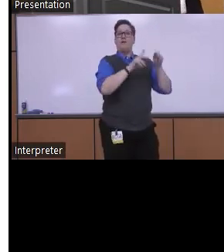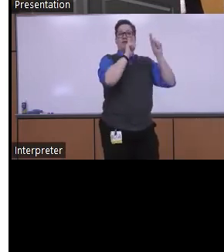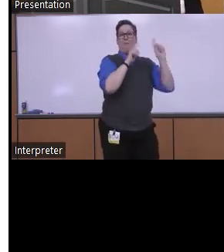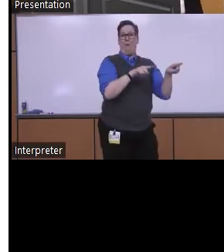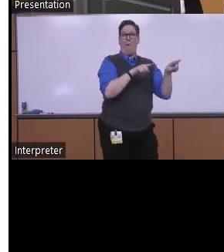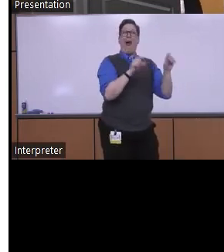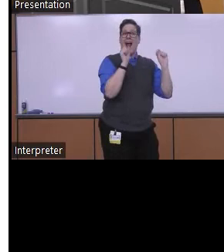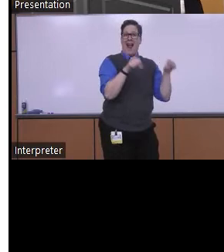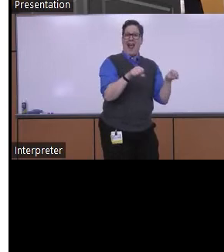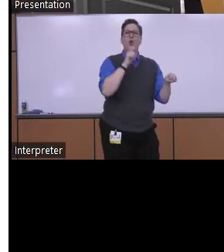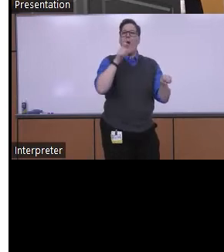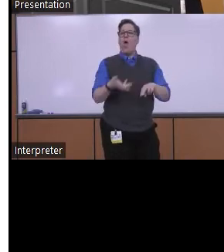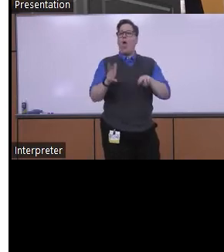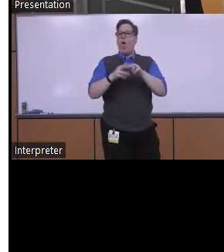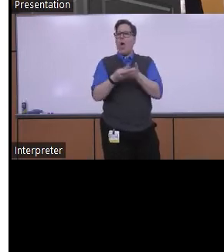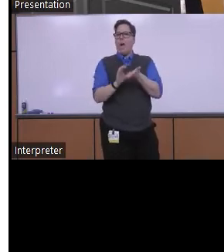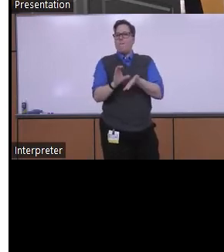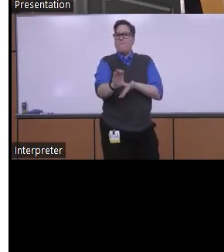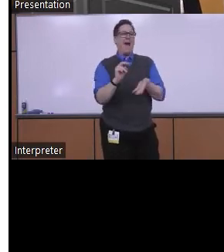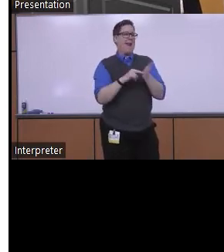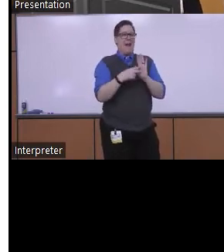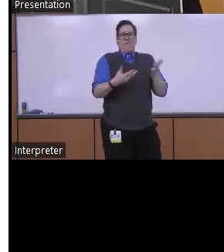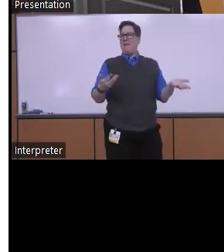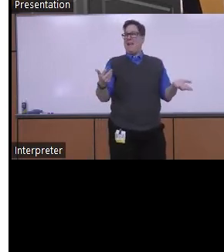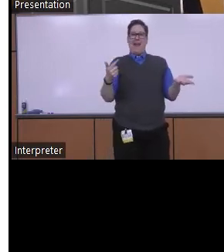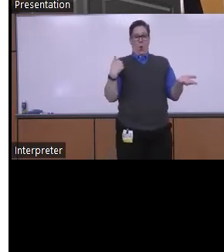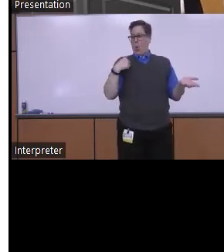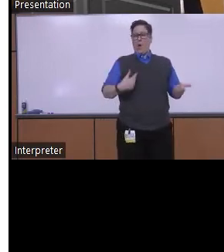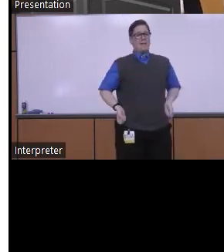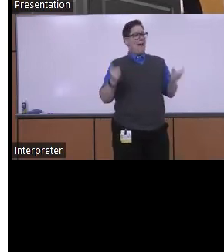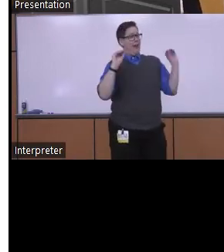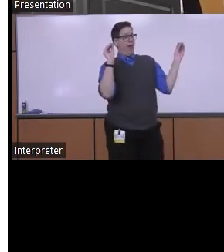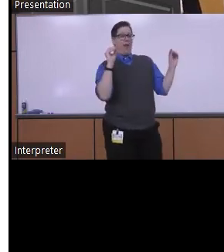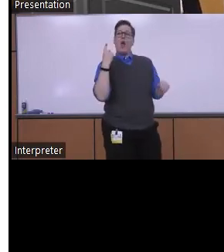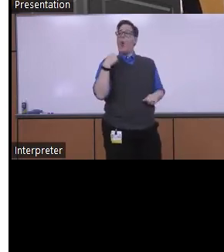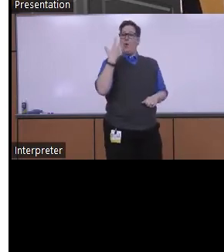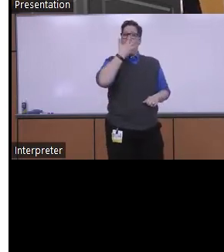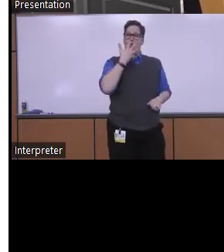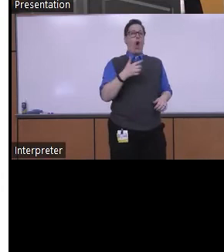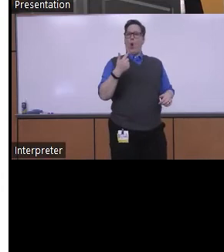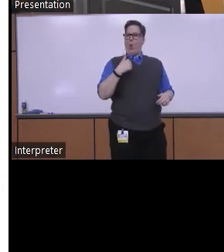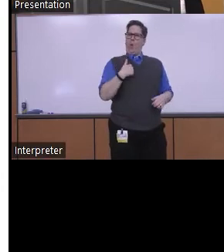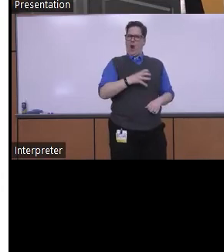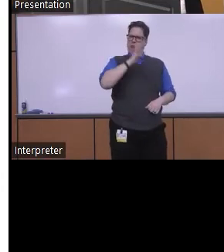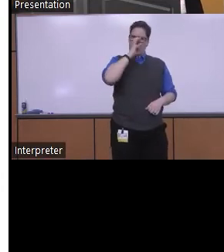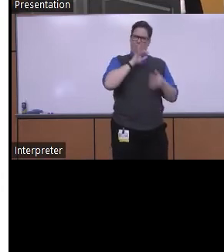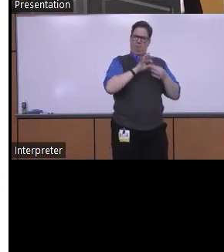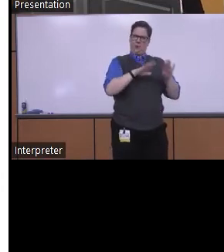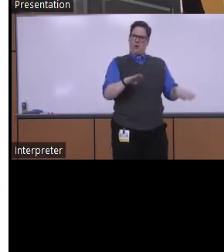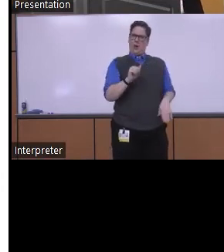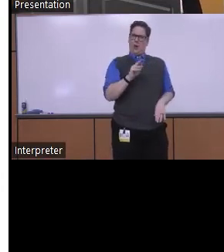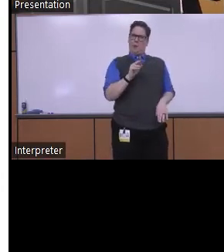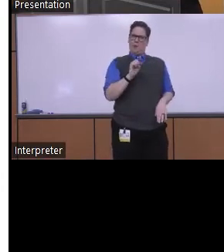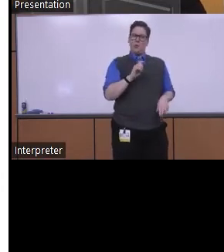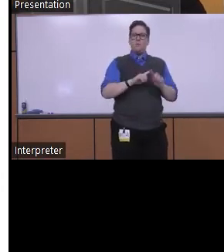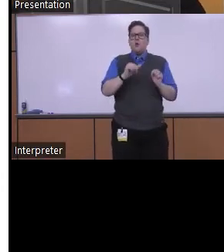without increasing funding, a form of no-cost political theater designed to appear tough on child abuse, without in fact addressing the risk factors, the